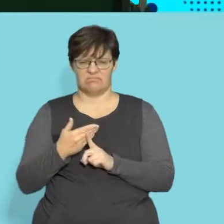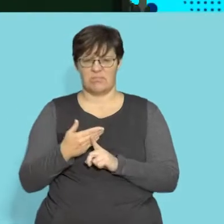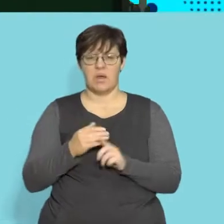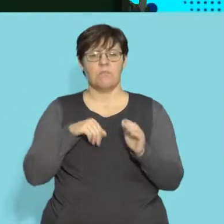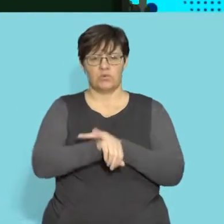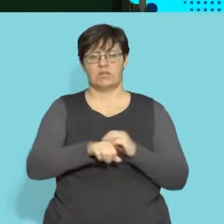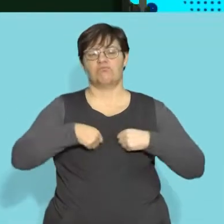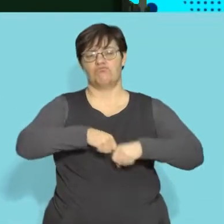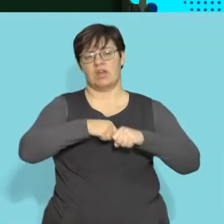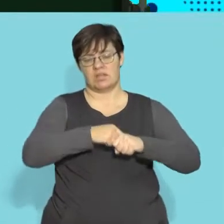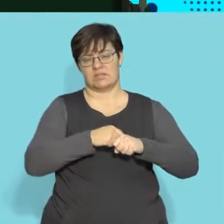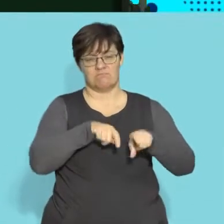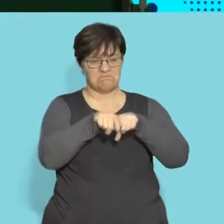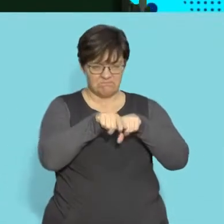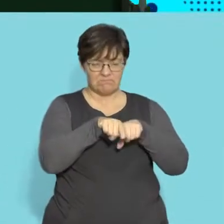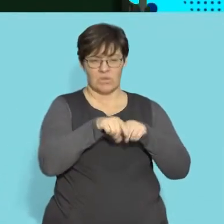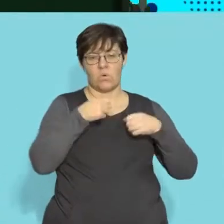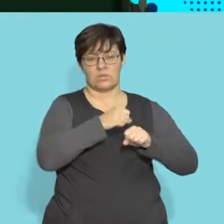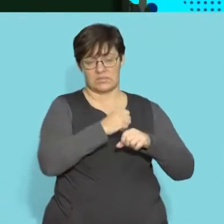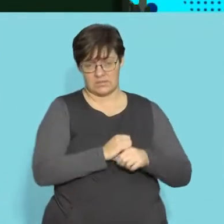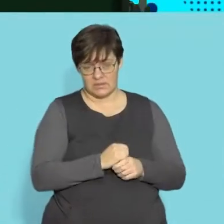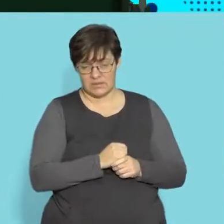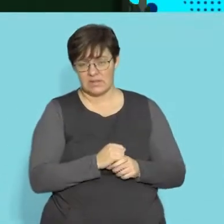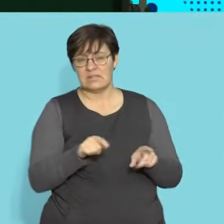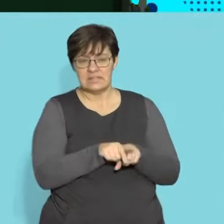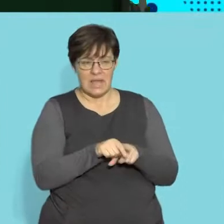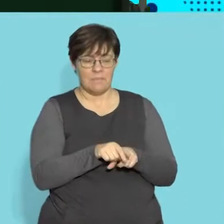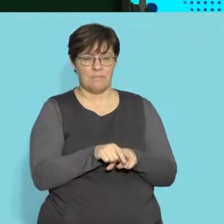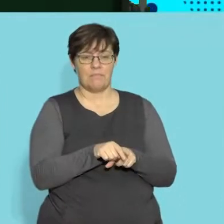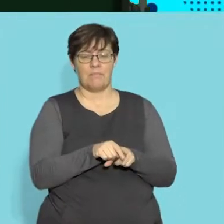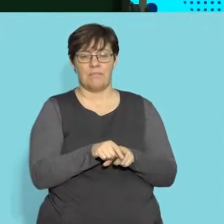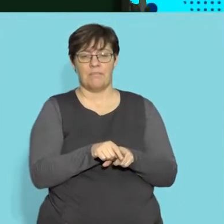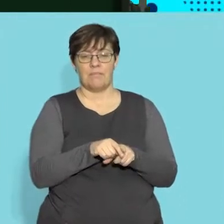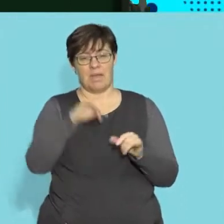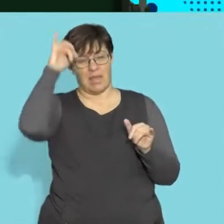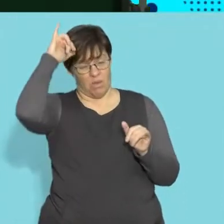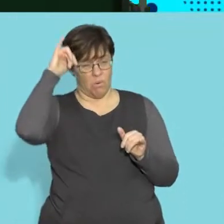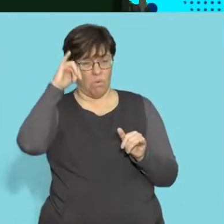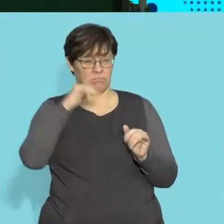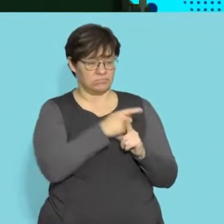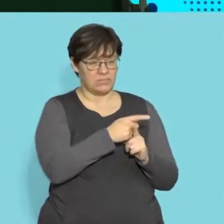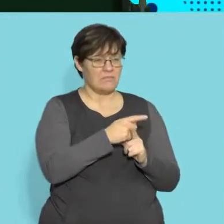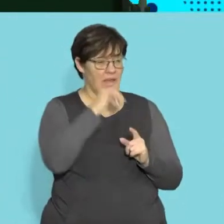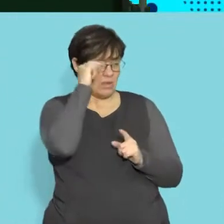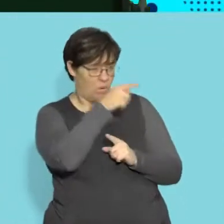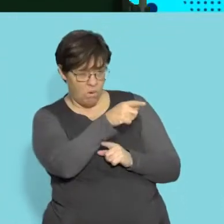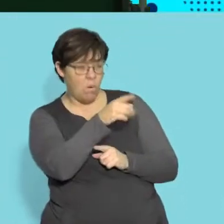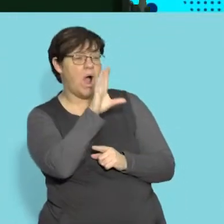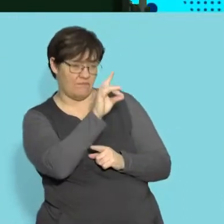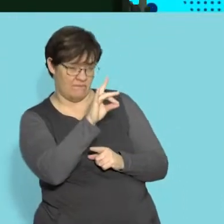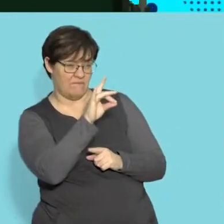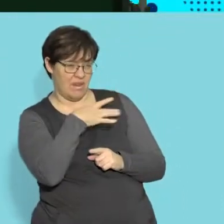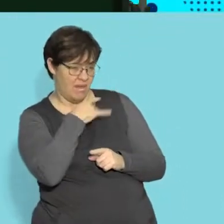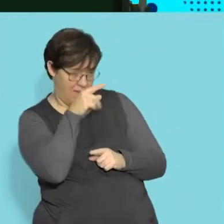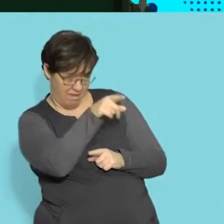in breeding racehorses. It's been a technique used in breeding even cattle. And so when we find that there's a cattle that has, or